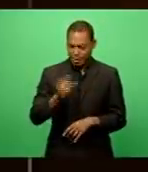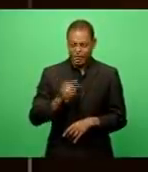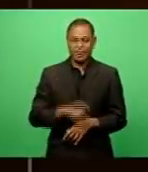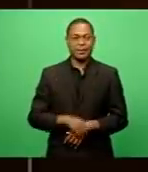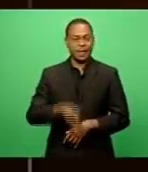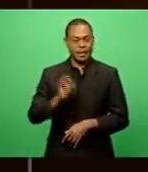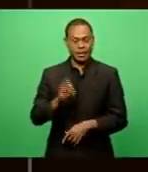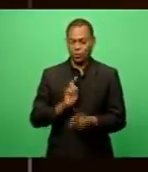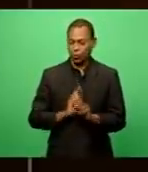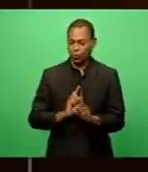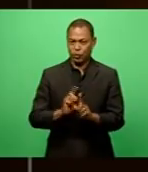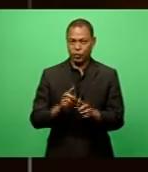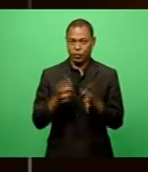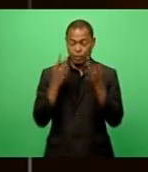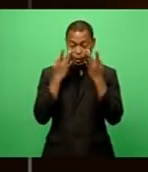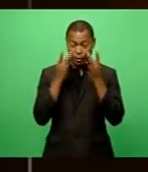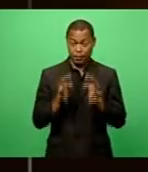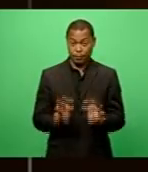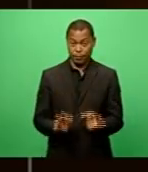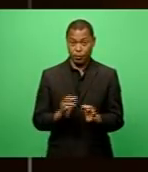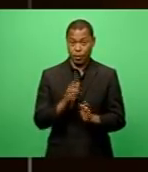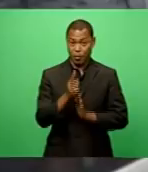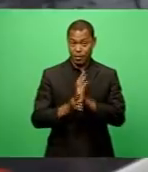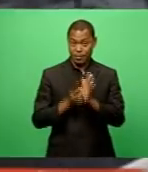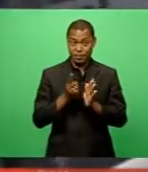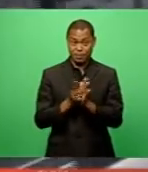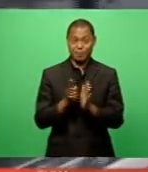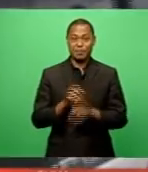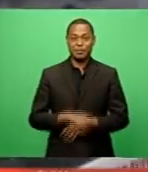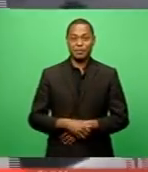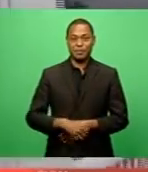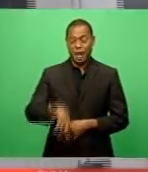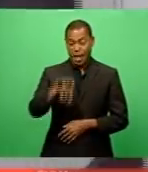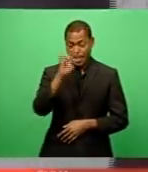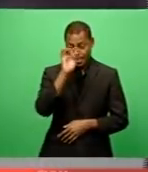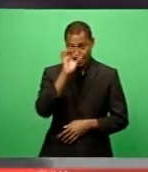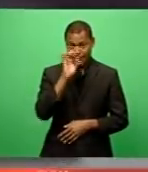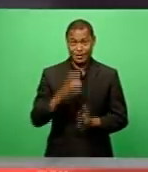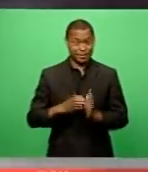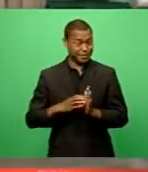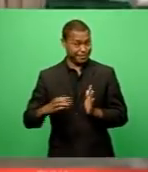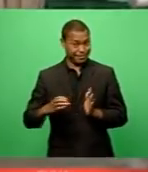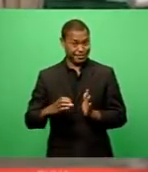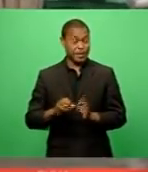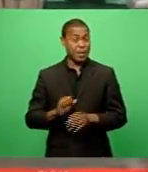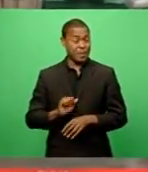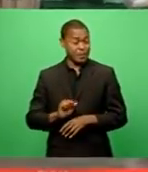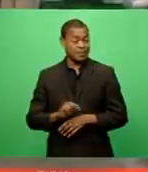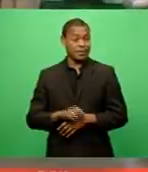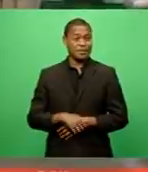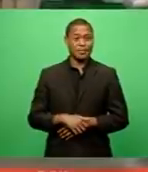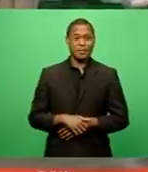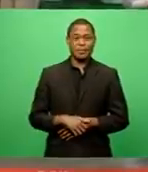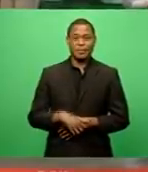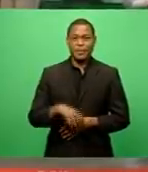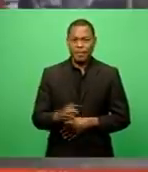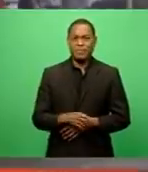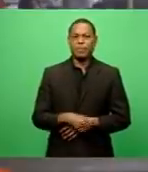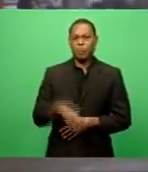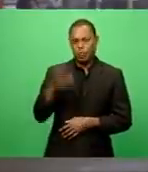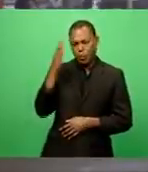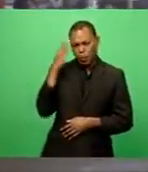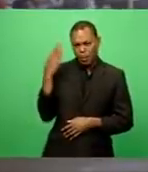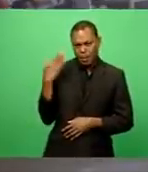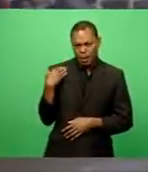by curfew hours. Dipesh Kumar reports. Taxis, minibuses and buses can resume operations, bearing in mind the